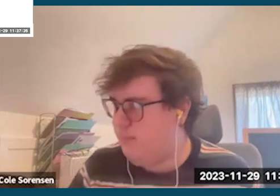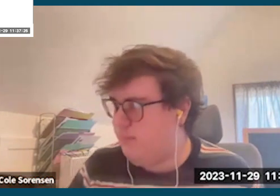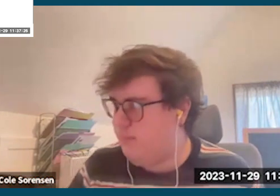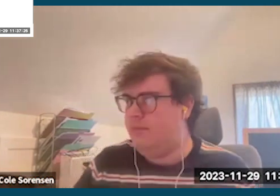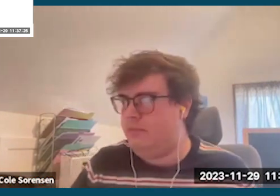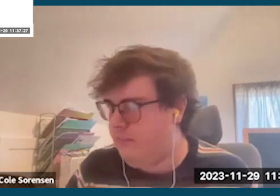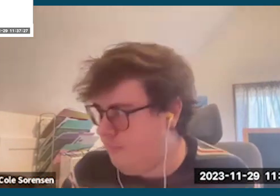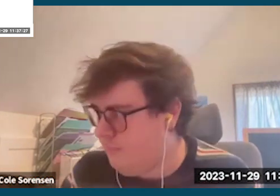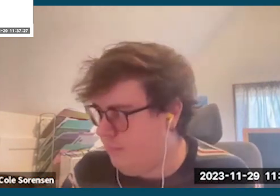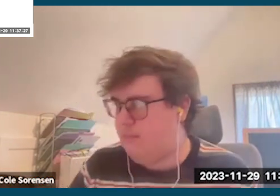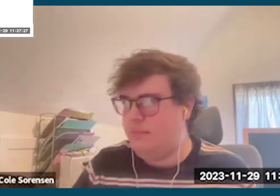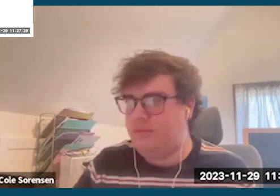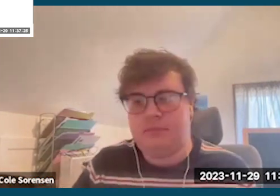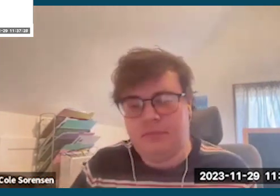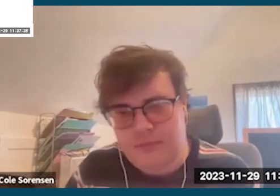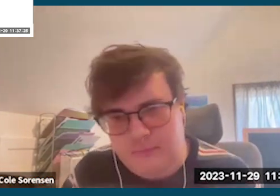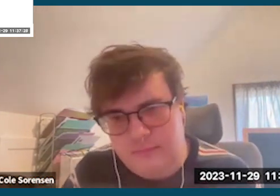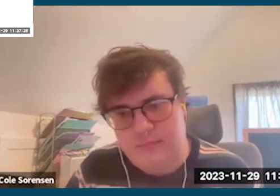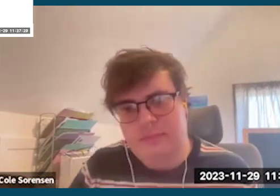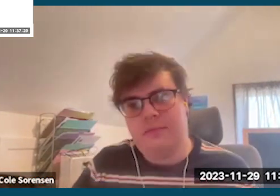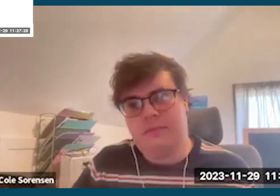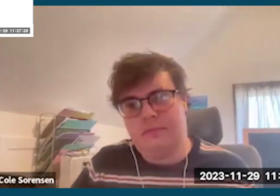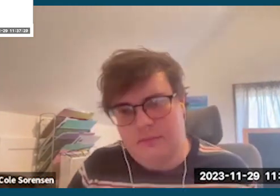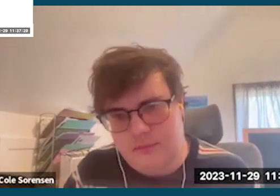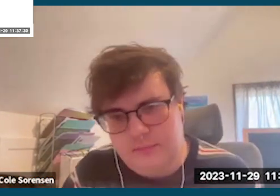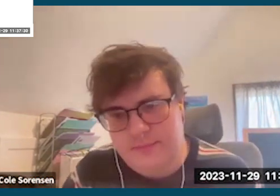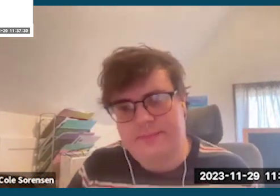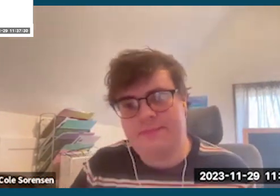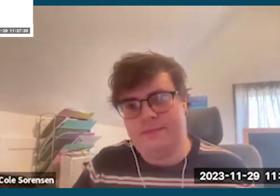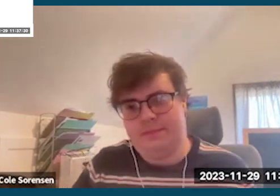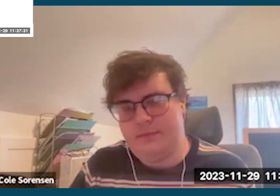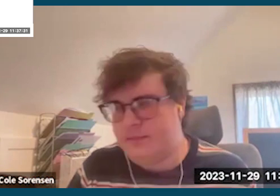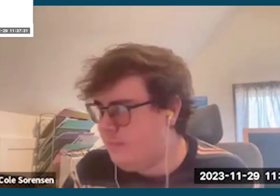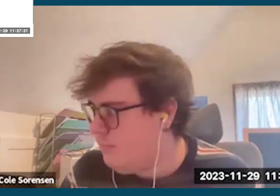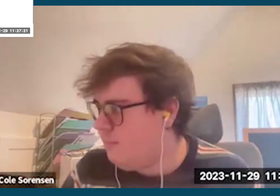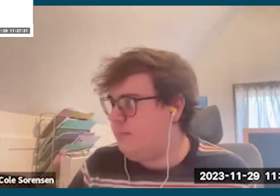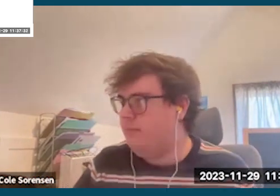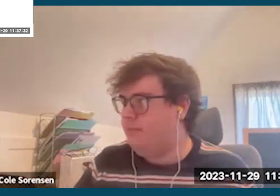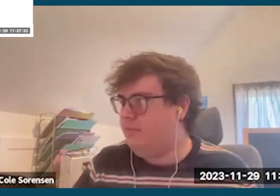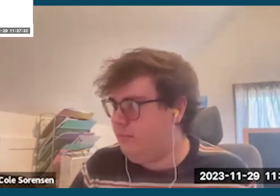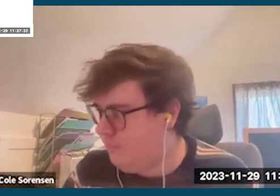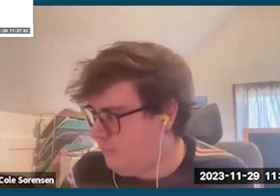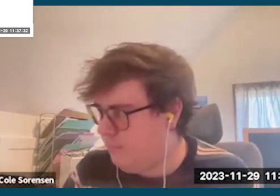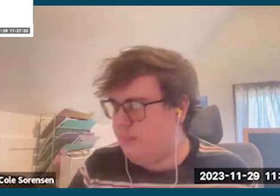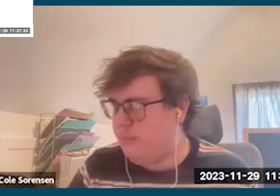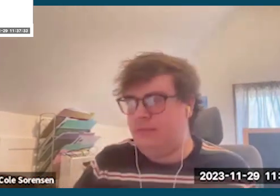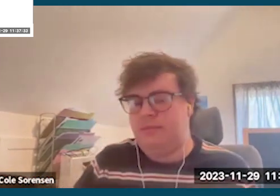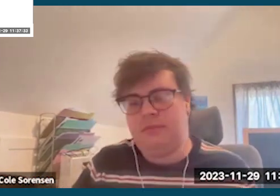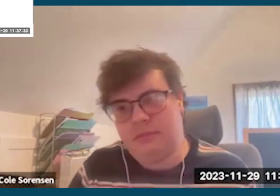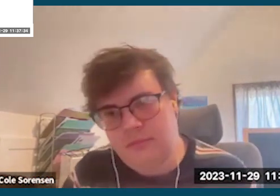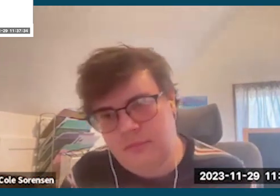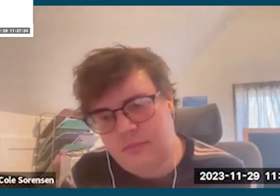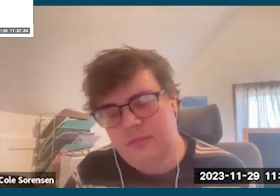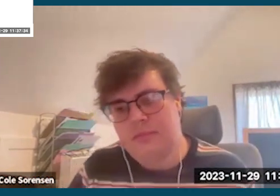text interface where I can type and the operator will read out my message. Calling medical providers with help from